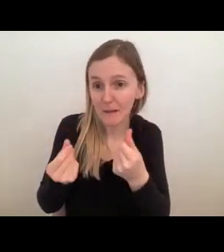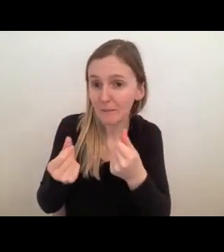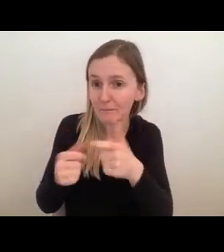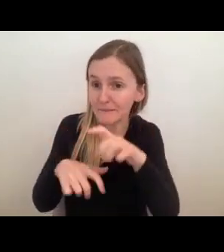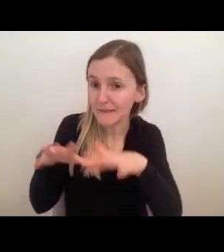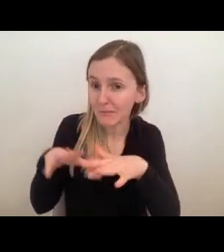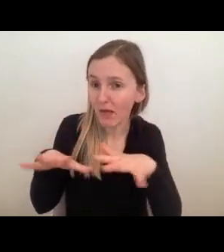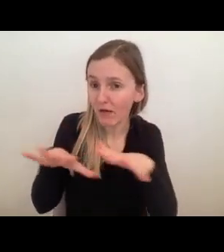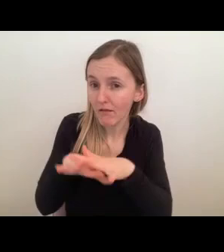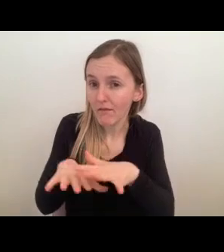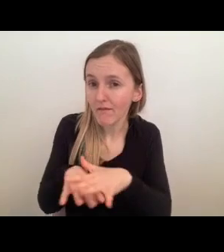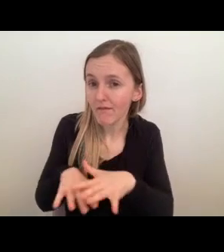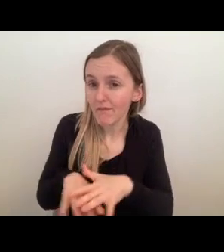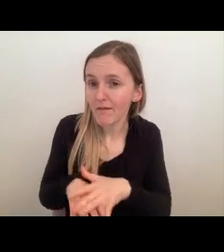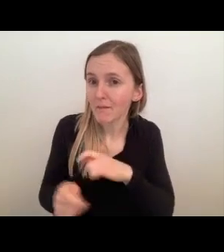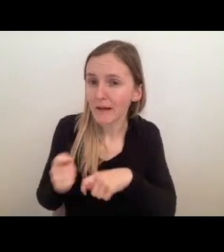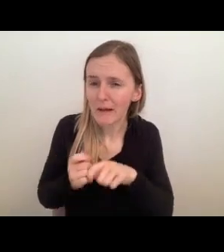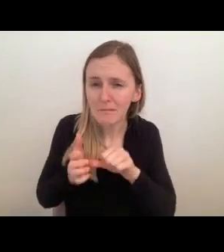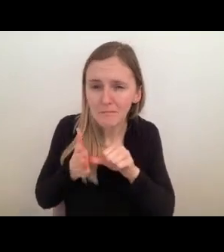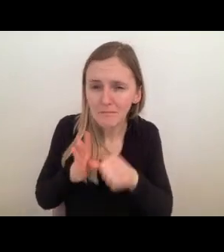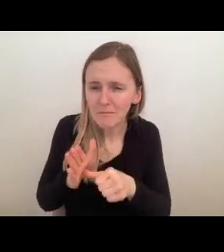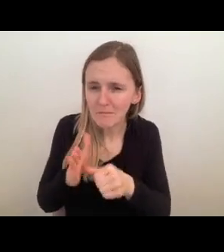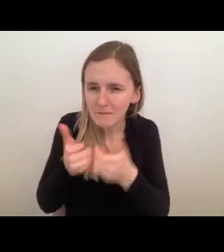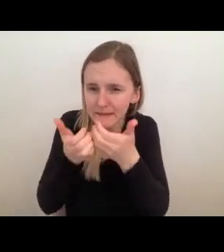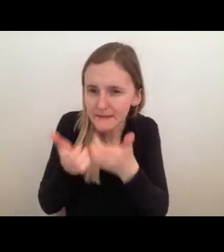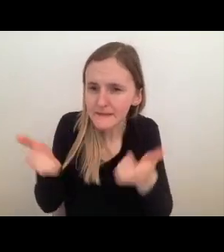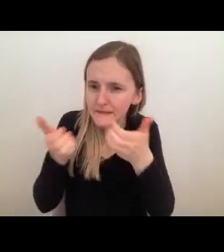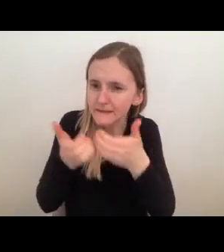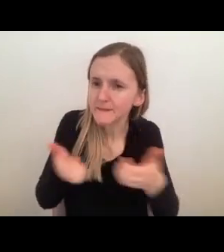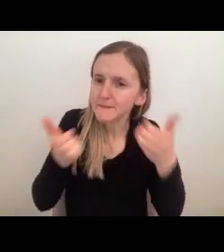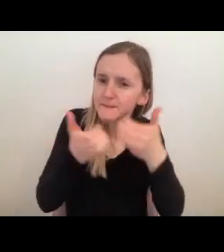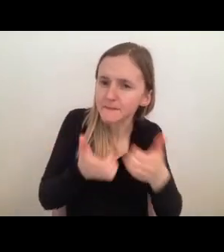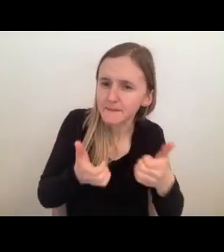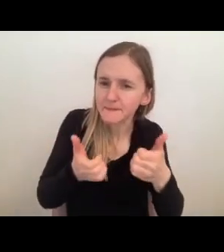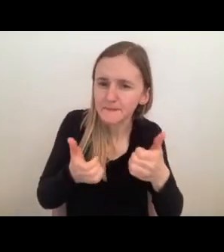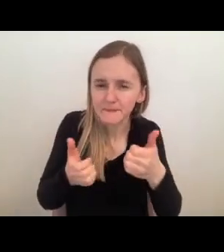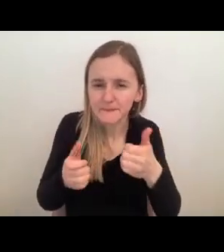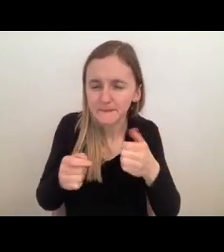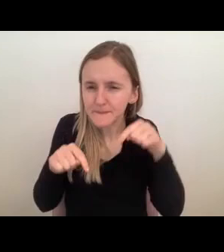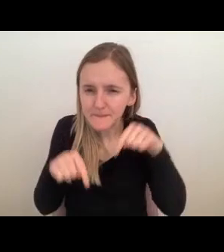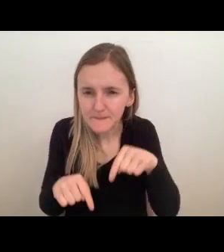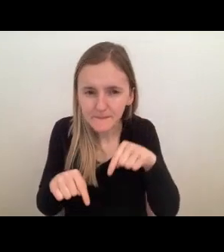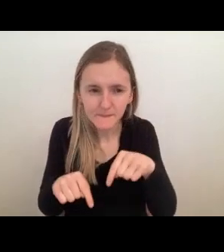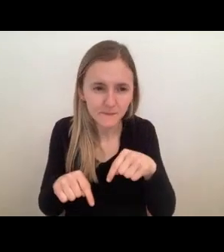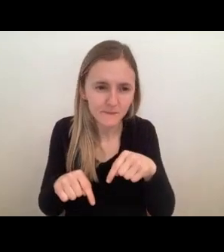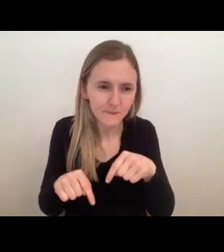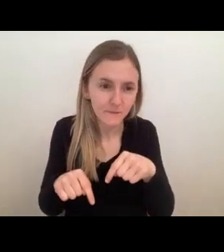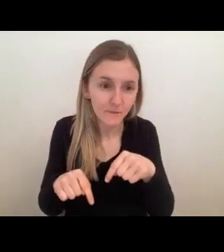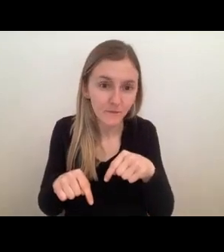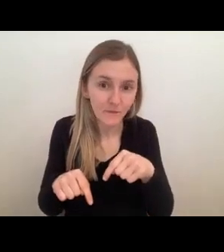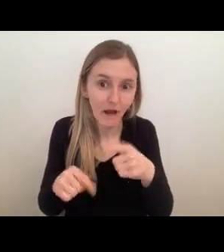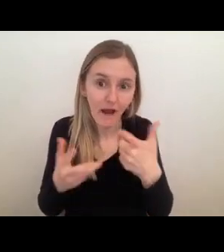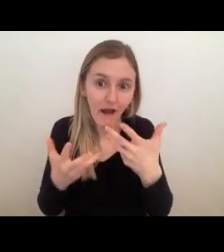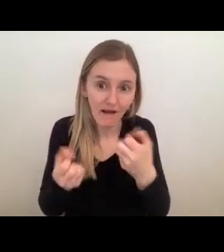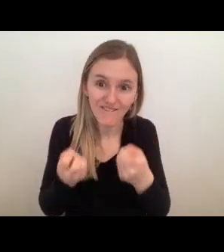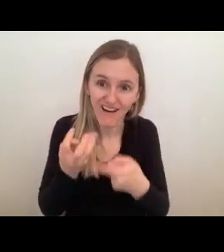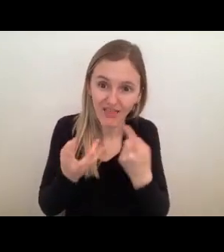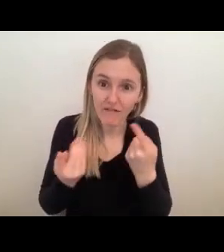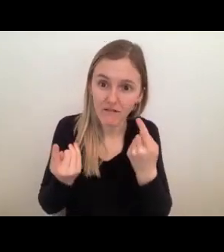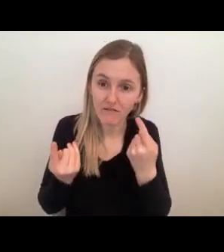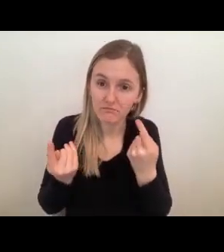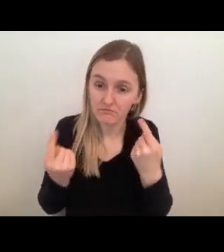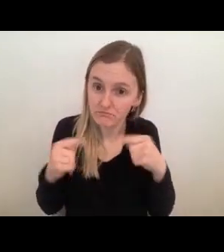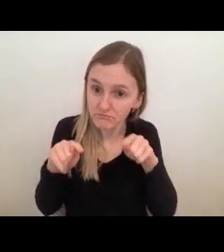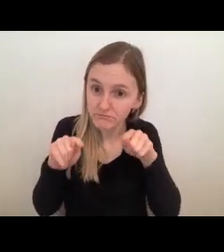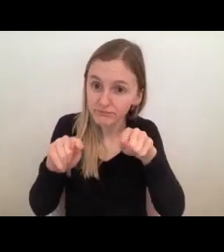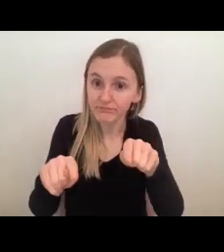that can make it very difficult to tease out, I suppose, sometimes, if there is another co-occurring condition. But the